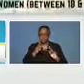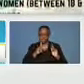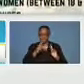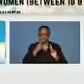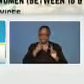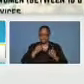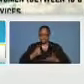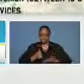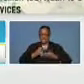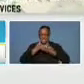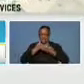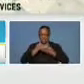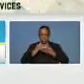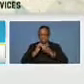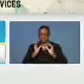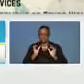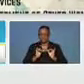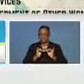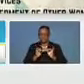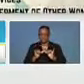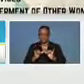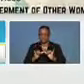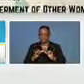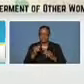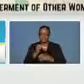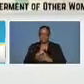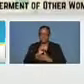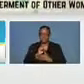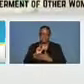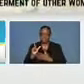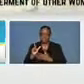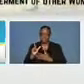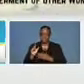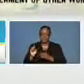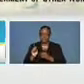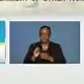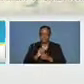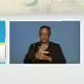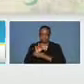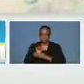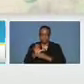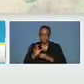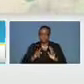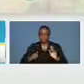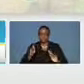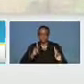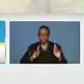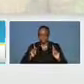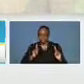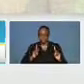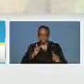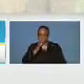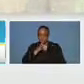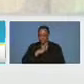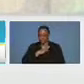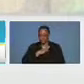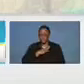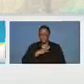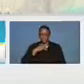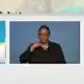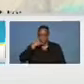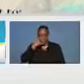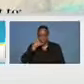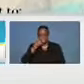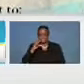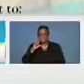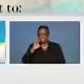advancing the empowerment of other women. Submissions may be sent to the Ministry of Social Services and Urban Development, or you can email them at